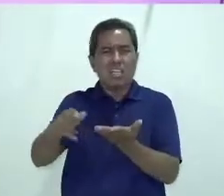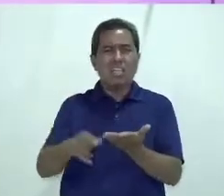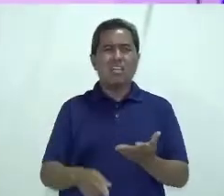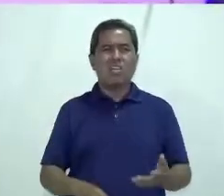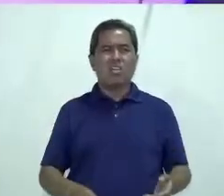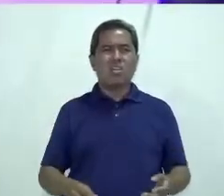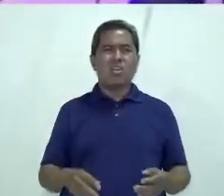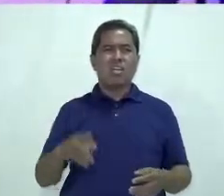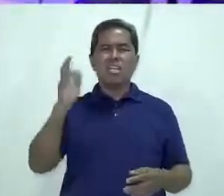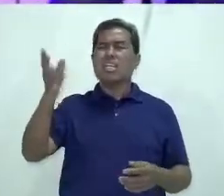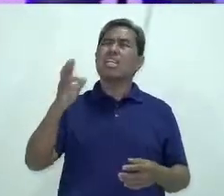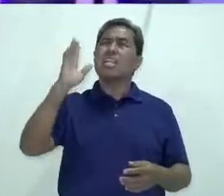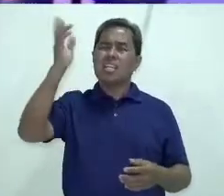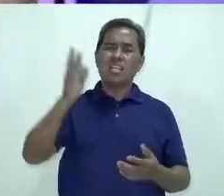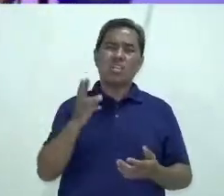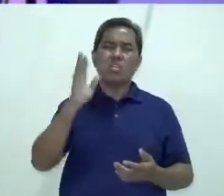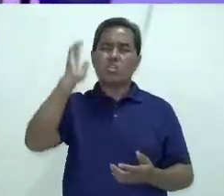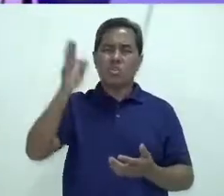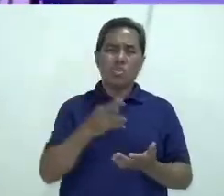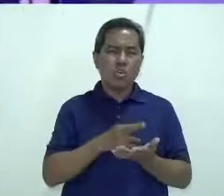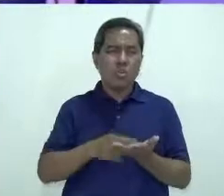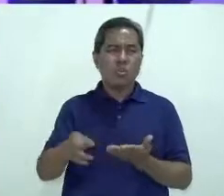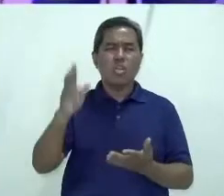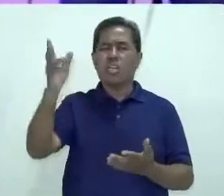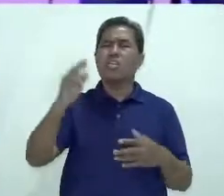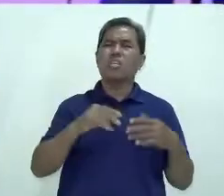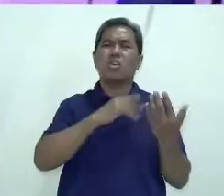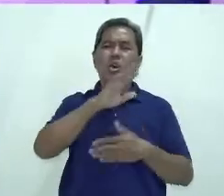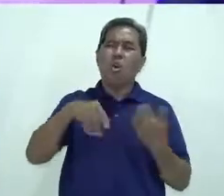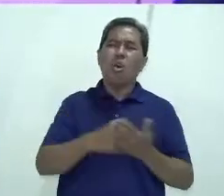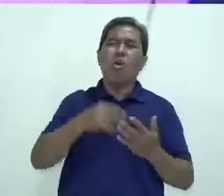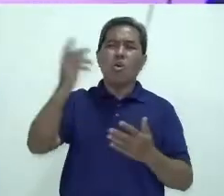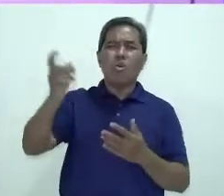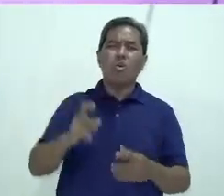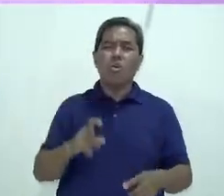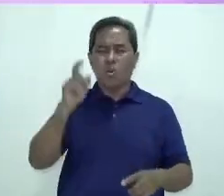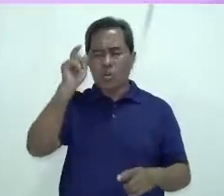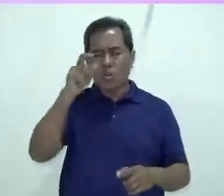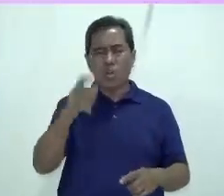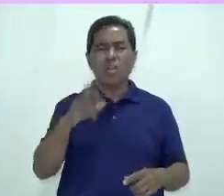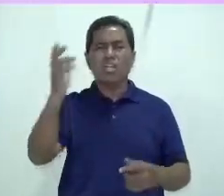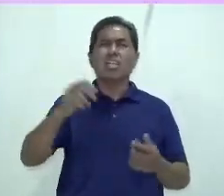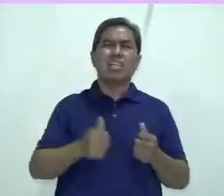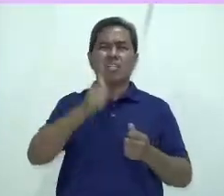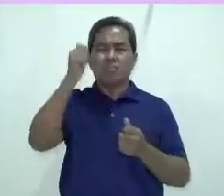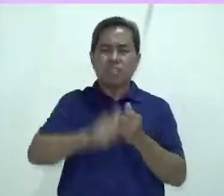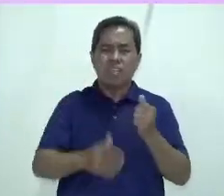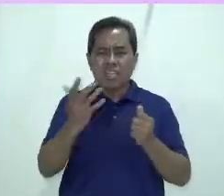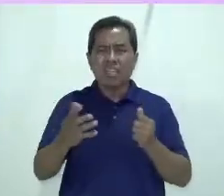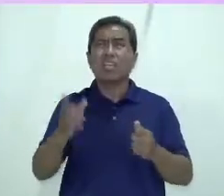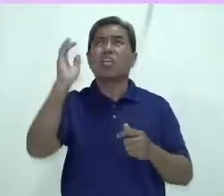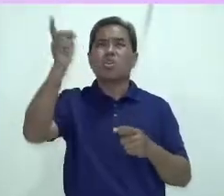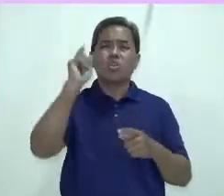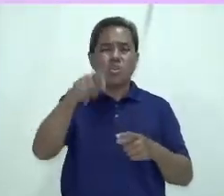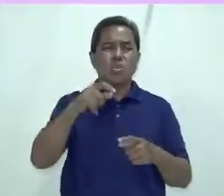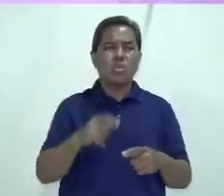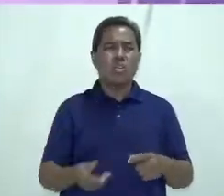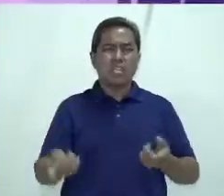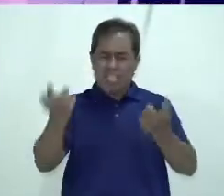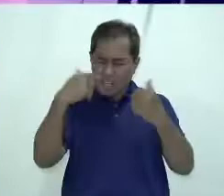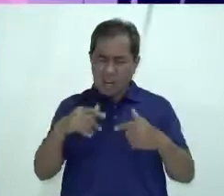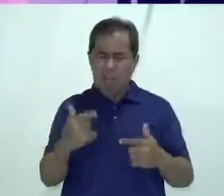who is your righteousness. He is all your sufficiency. He is everything that you need. Call upon His